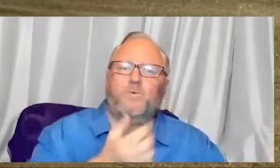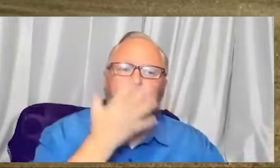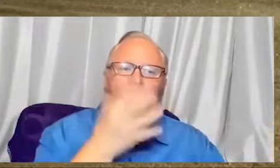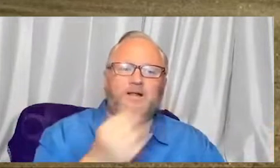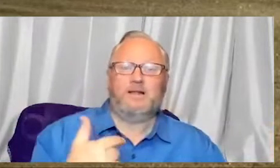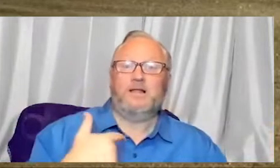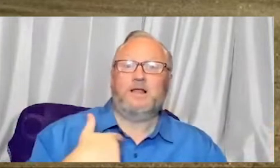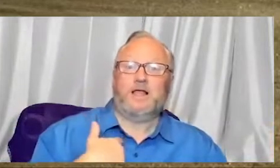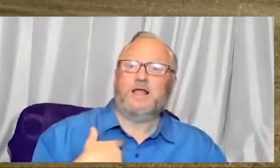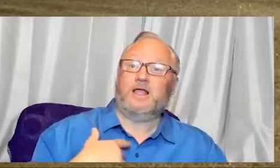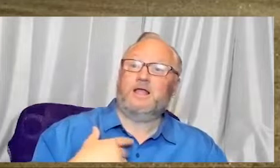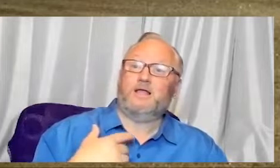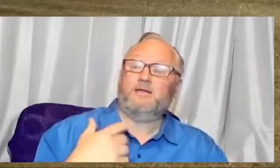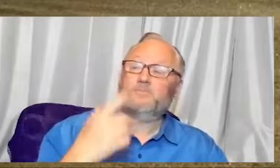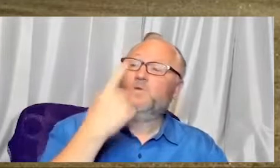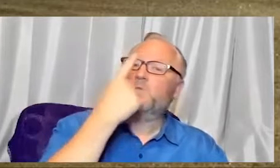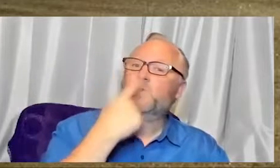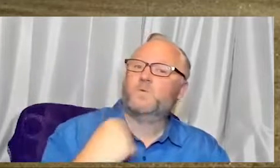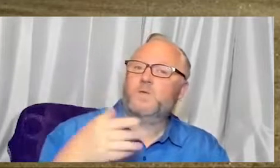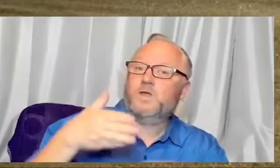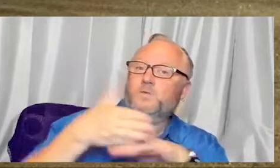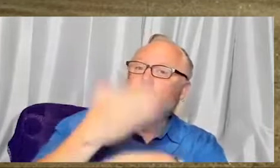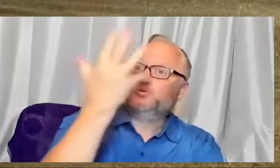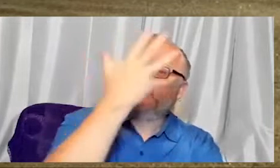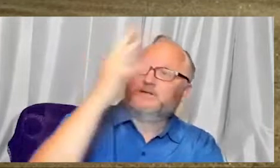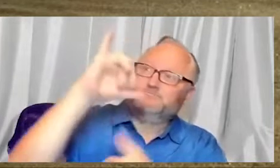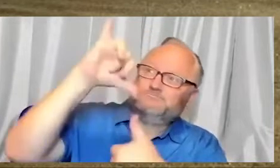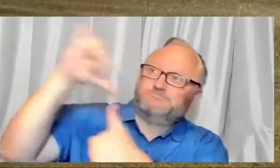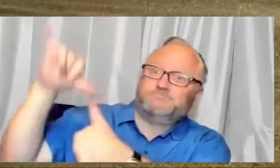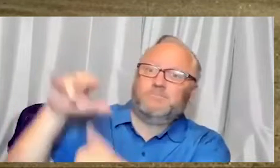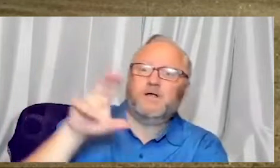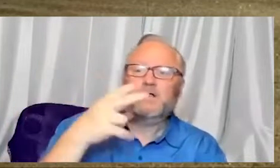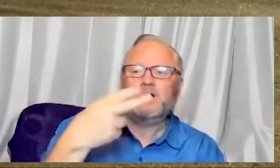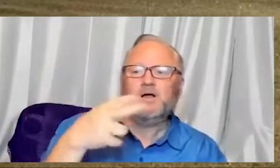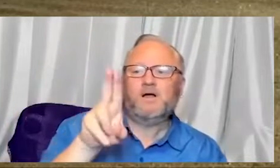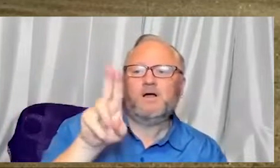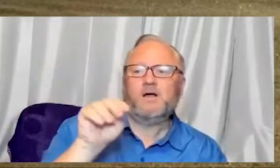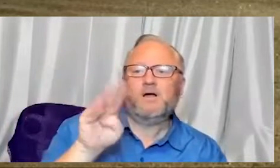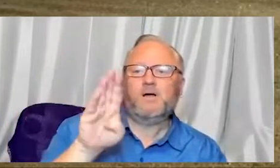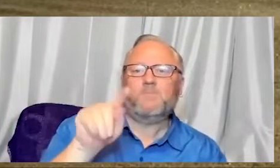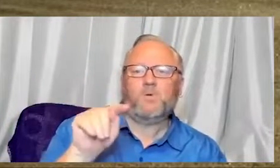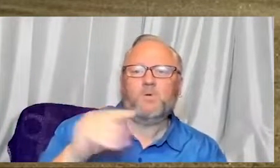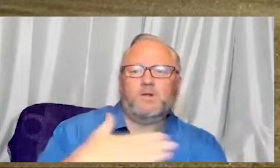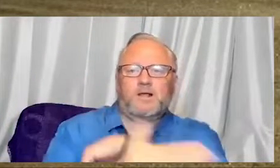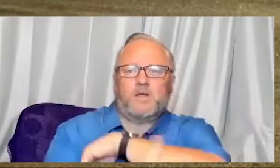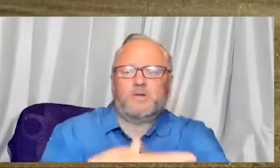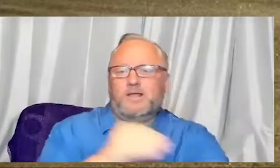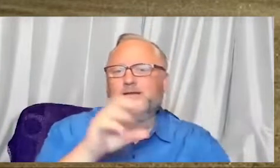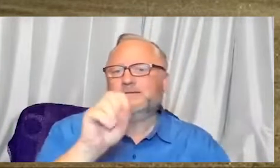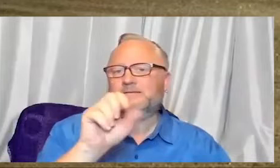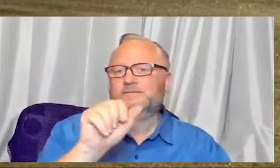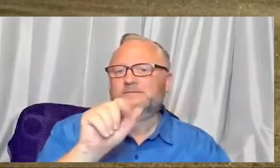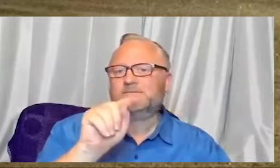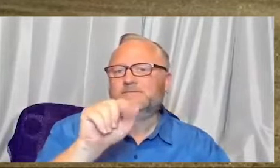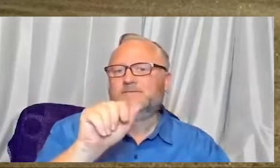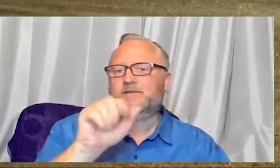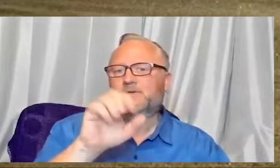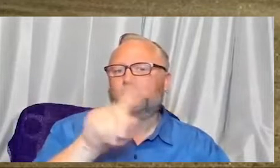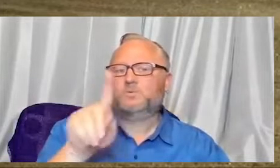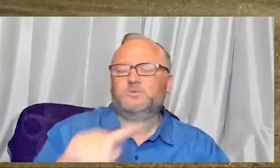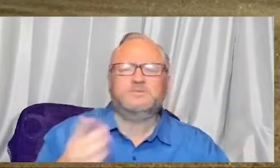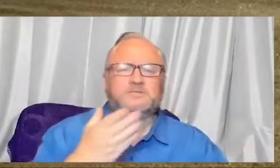tall redwood trees in Humboldt County and in Santa Cruz. The forest smells faintly of